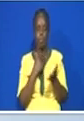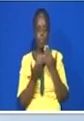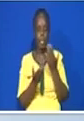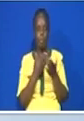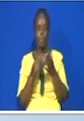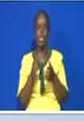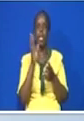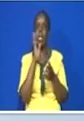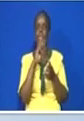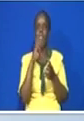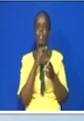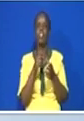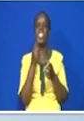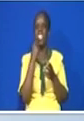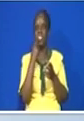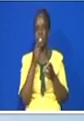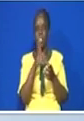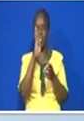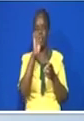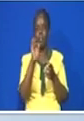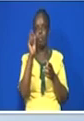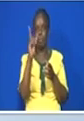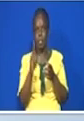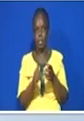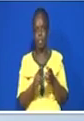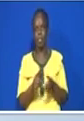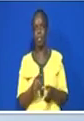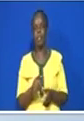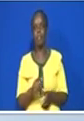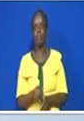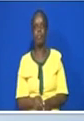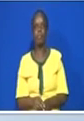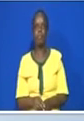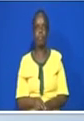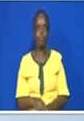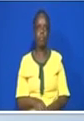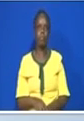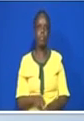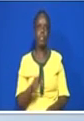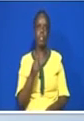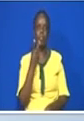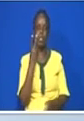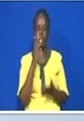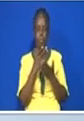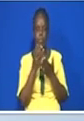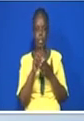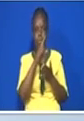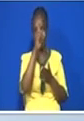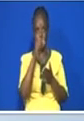a red or a white bead. The second part of the